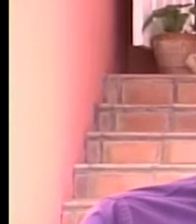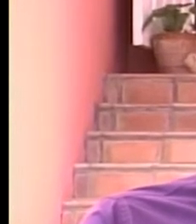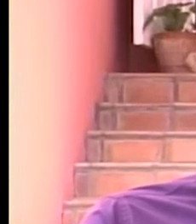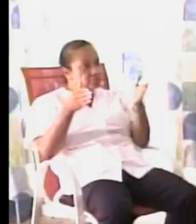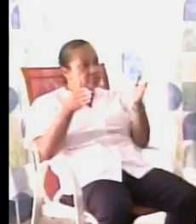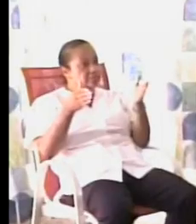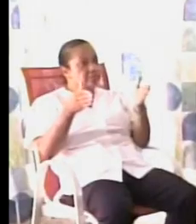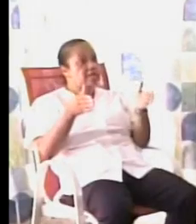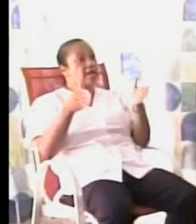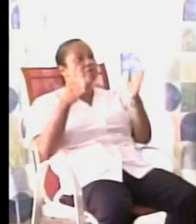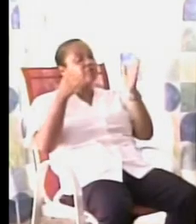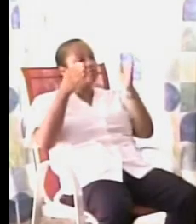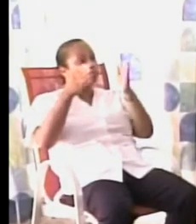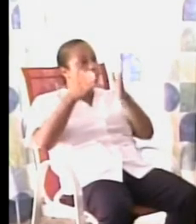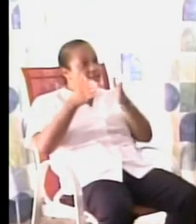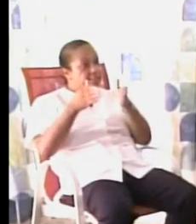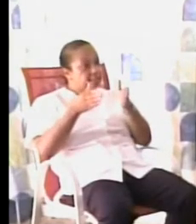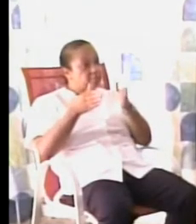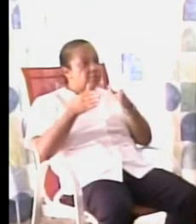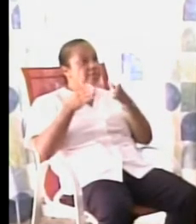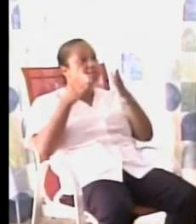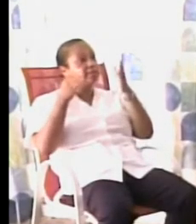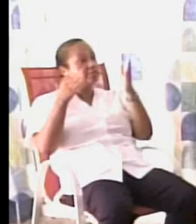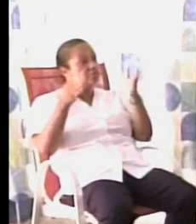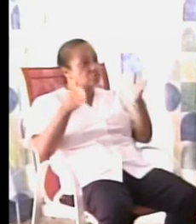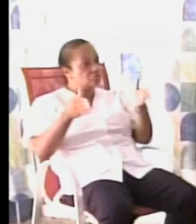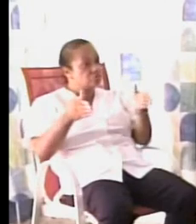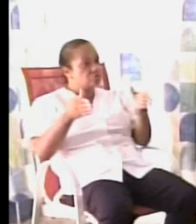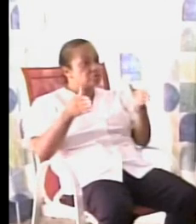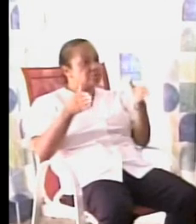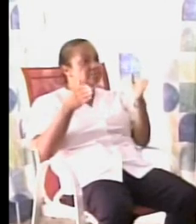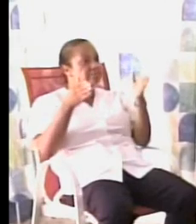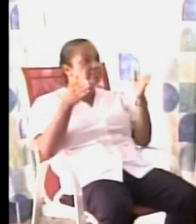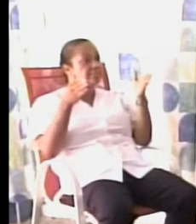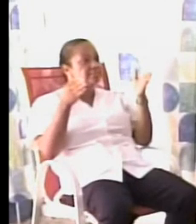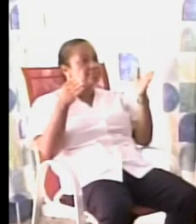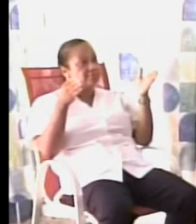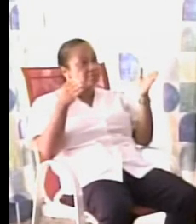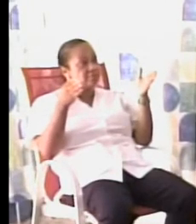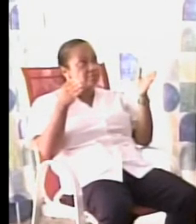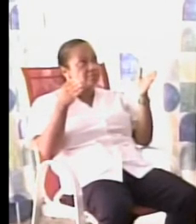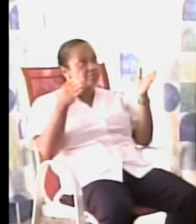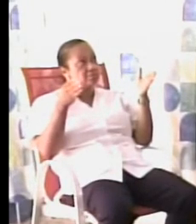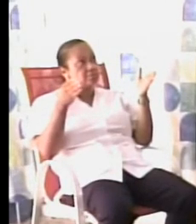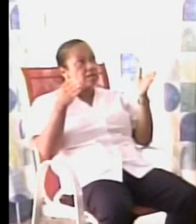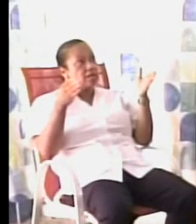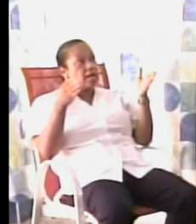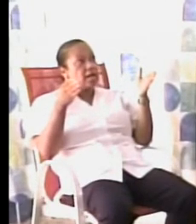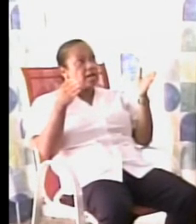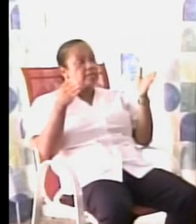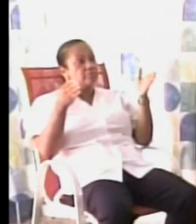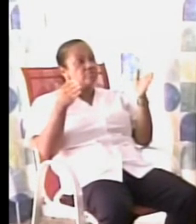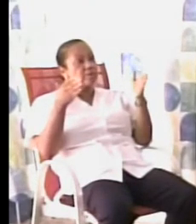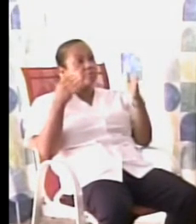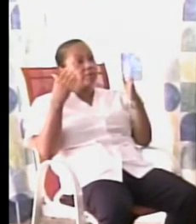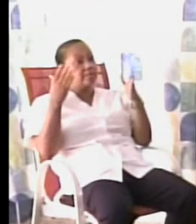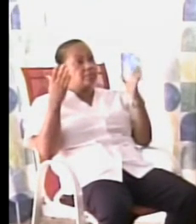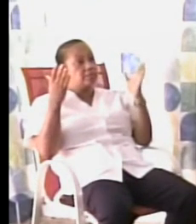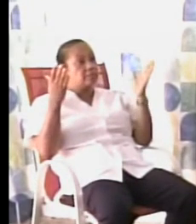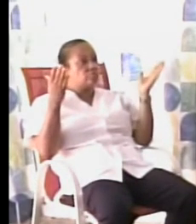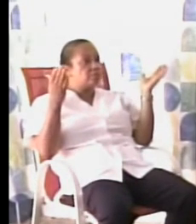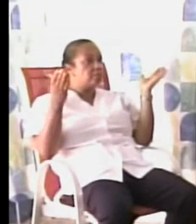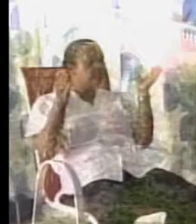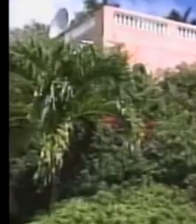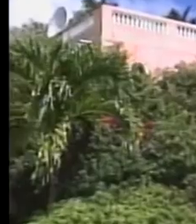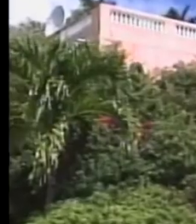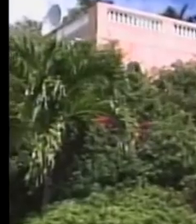Alzheimer's. Zena Miller is managing director of Oasis Seniors Retreat Limited. Early onset Alzheimer's runs in her